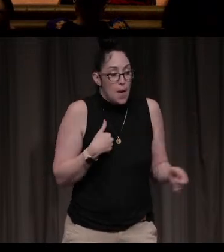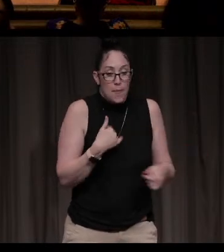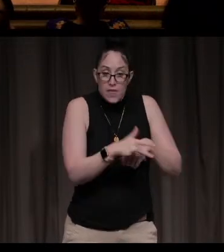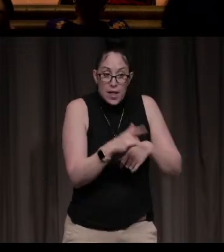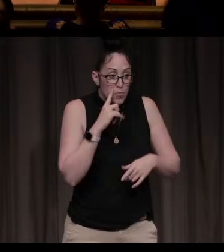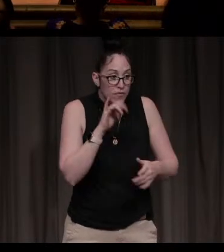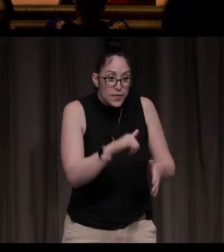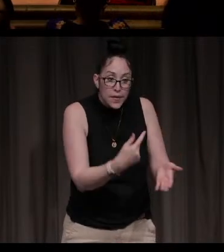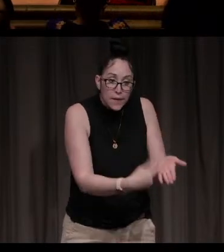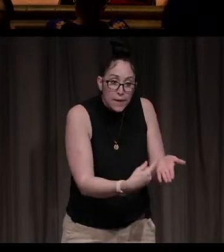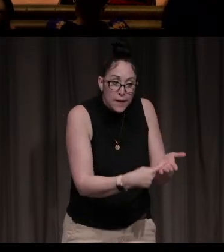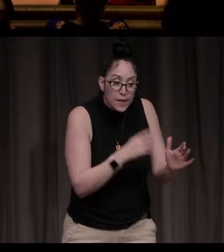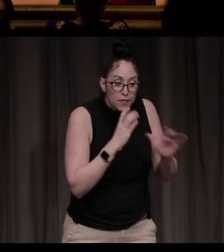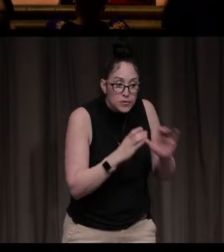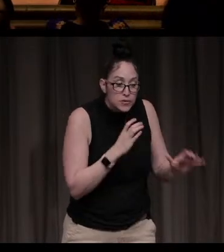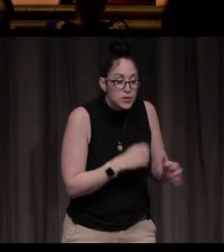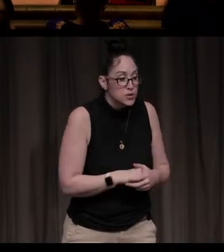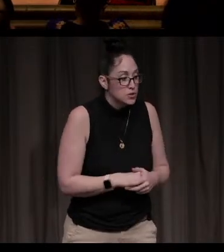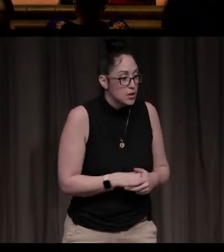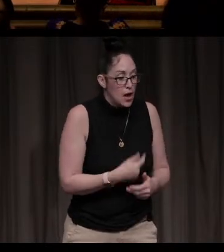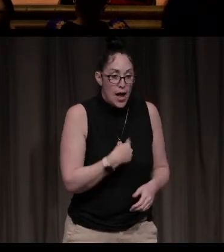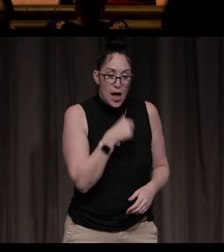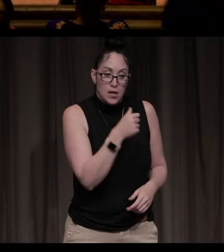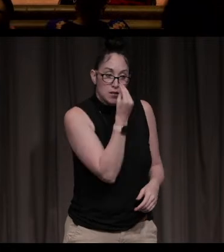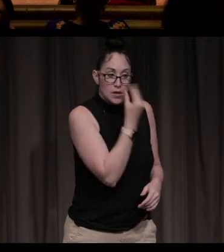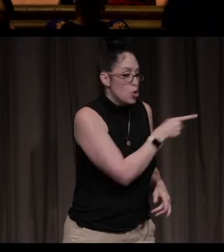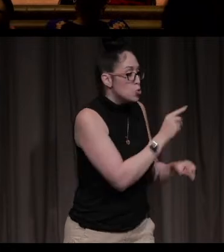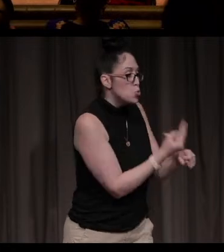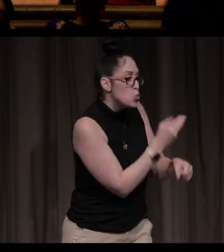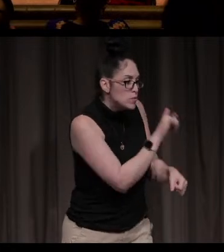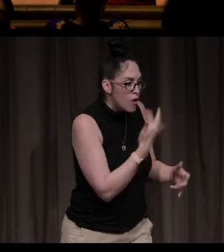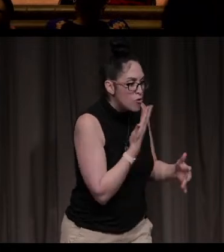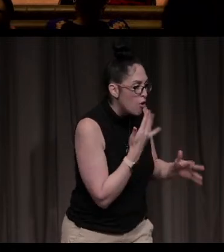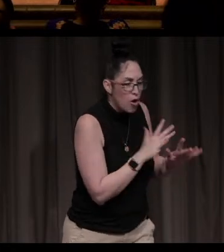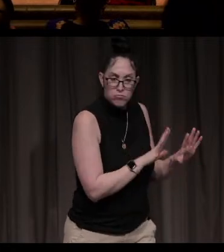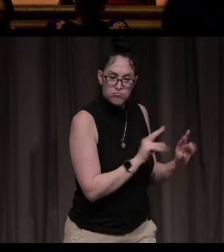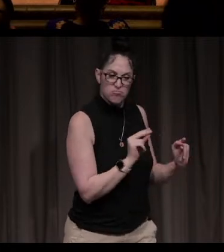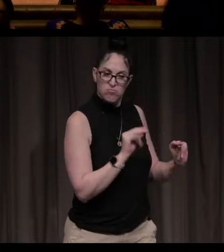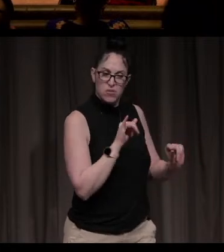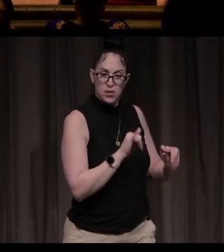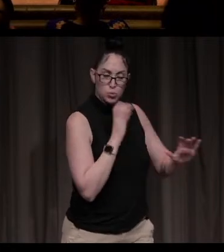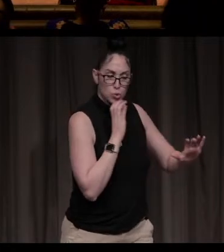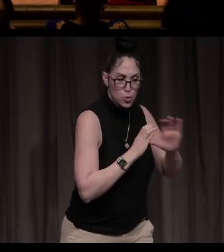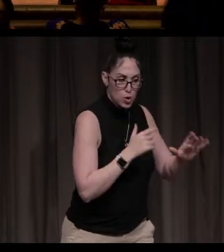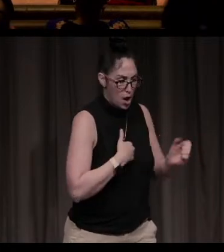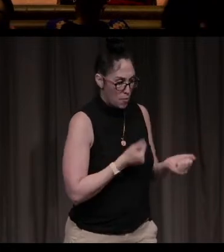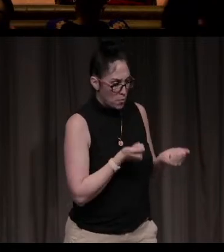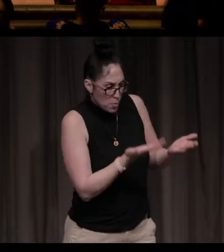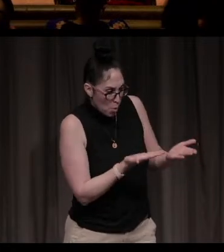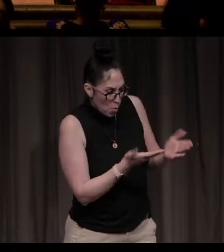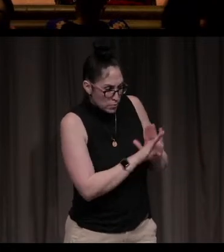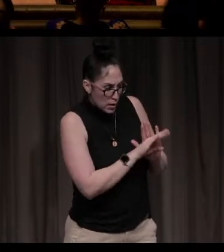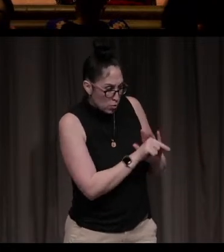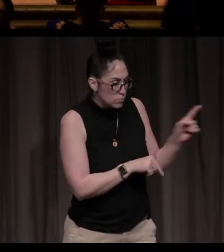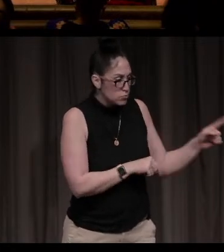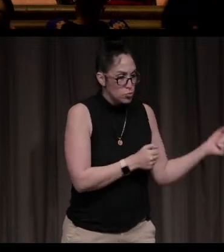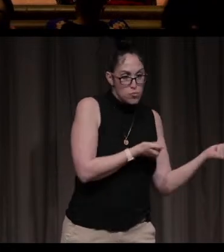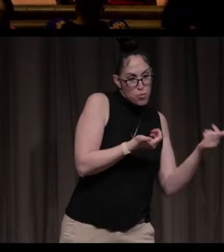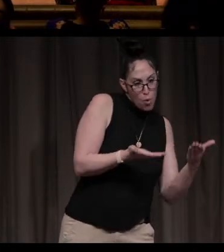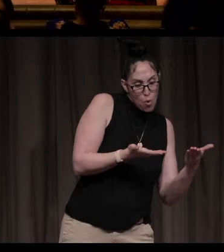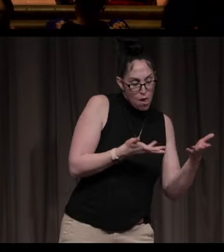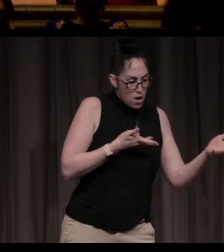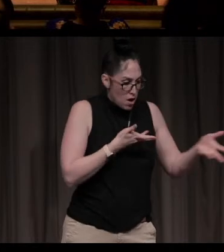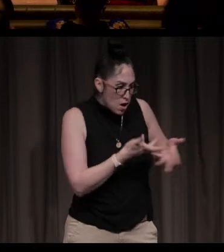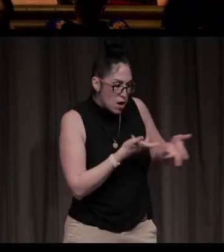tell Khadijah. I didn't tell Khadijah, oh, use this color. It was a conversation. I proposed a background, and then Khadijah proposed a patchwork for